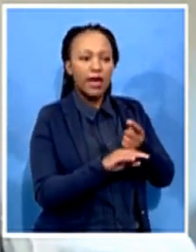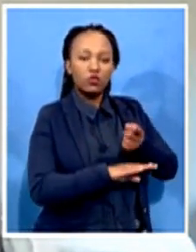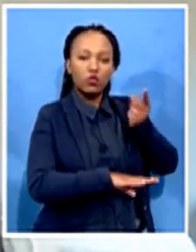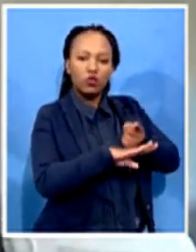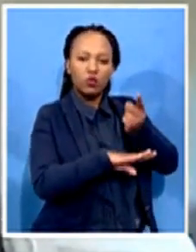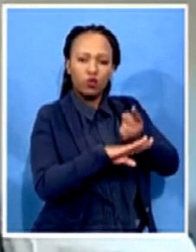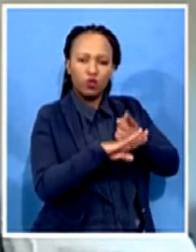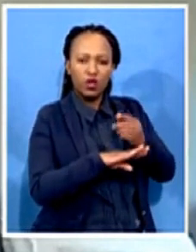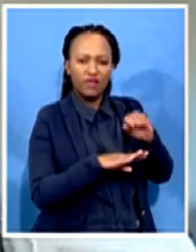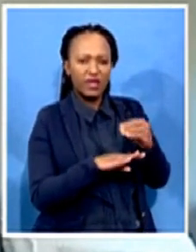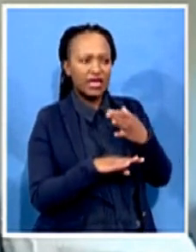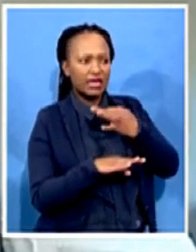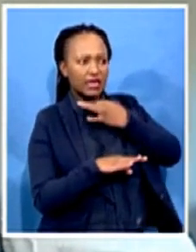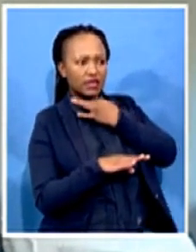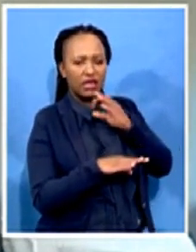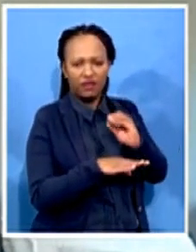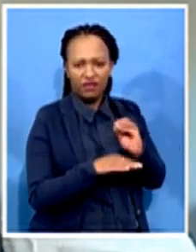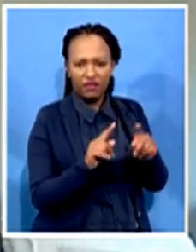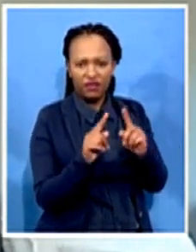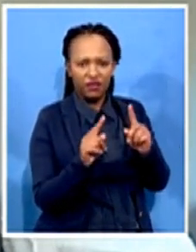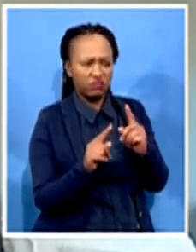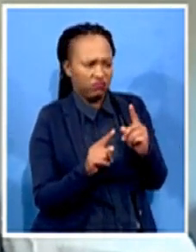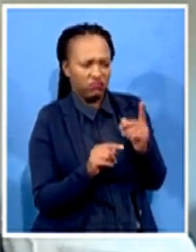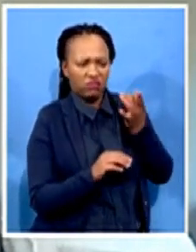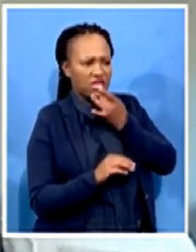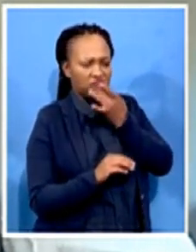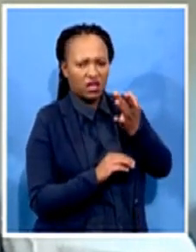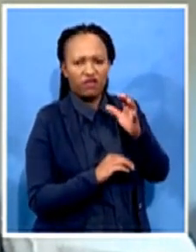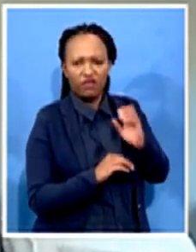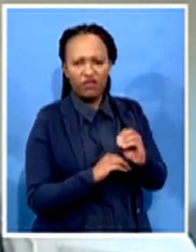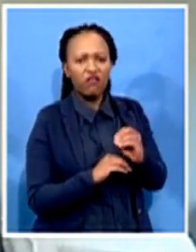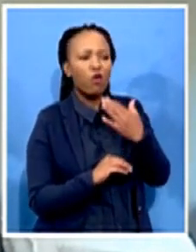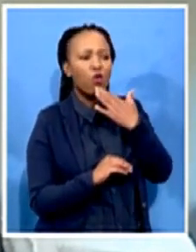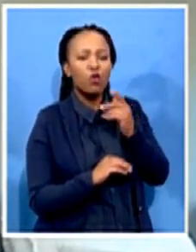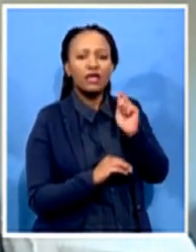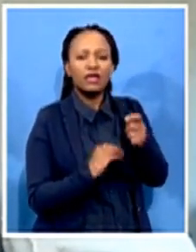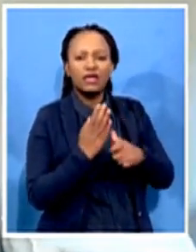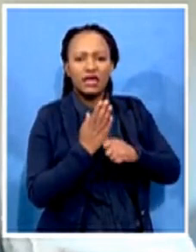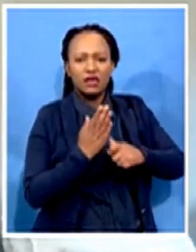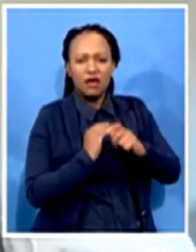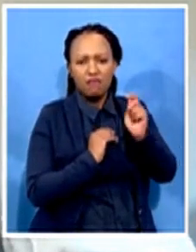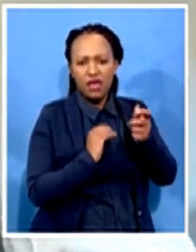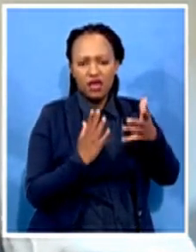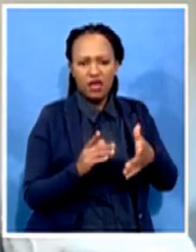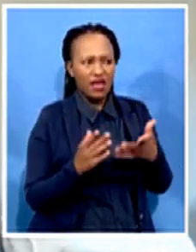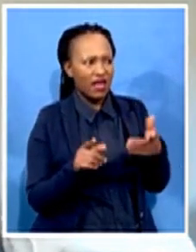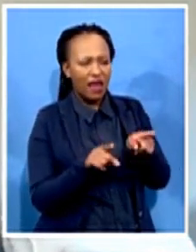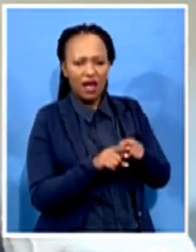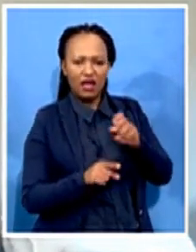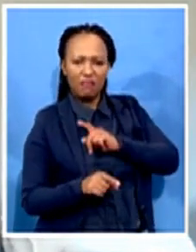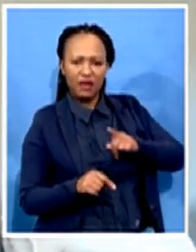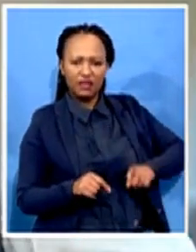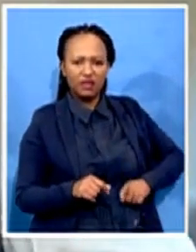actually an insult to taxpayers. And it seems like the President uses fantastic words